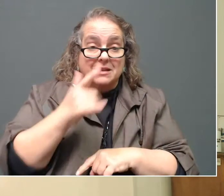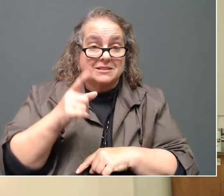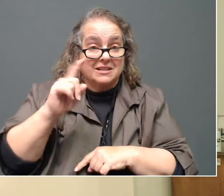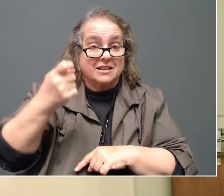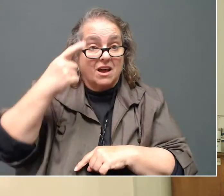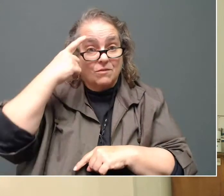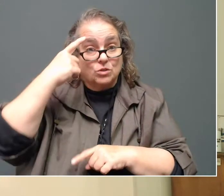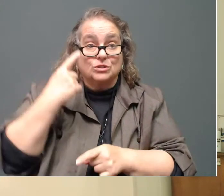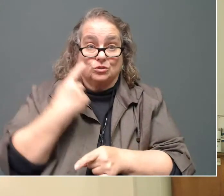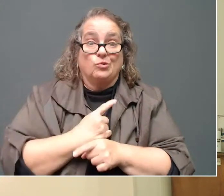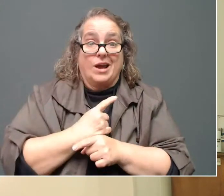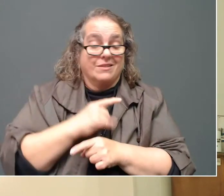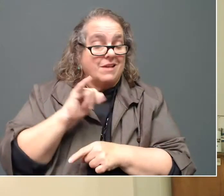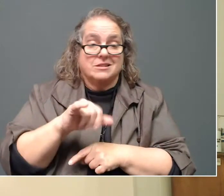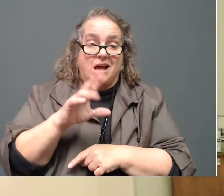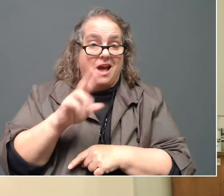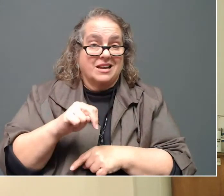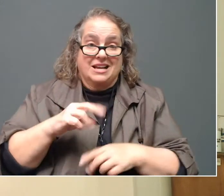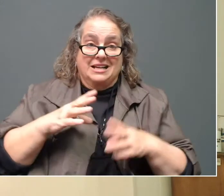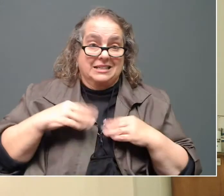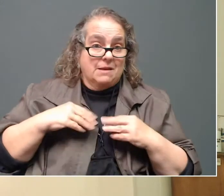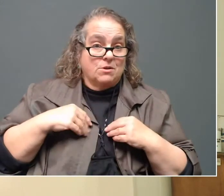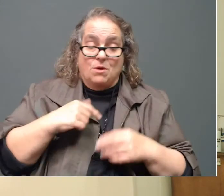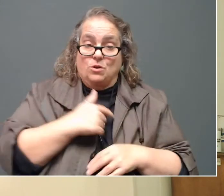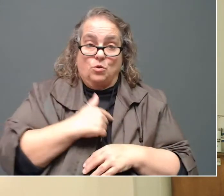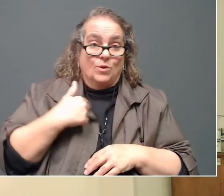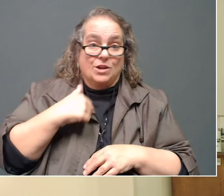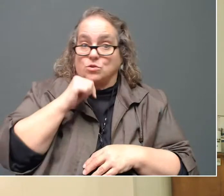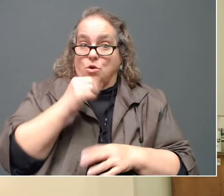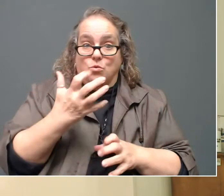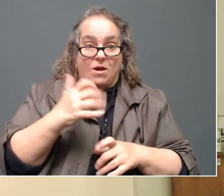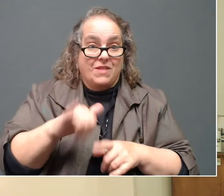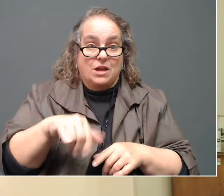is unacceptable, and we do not want that to happen ever.